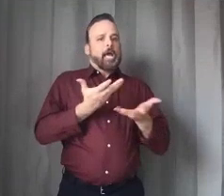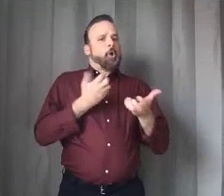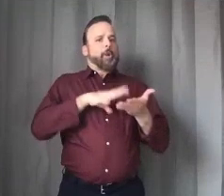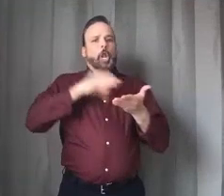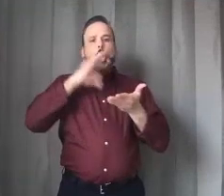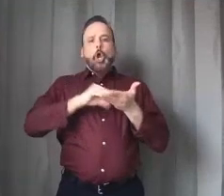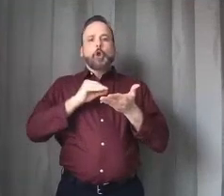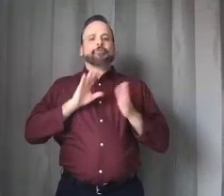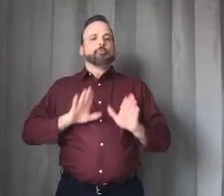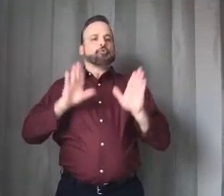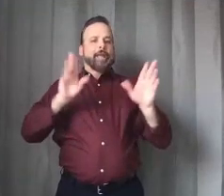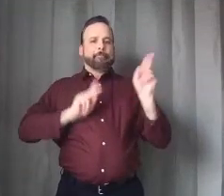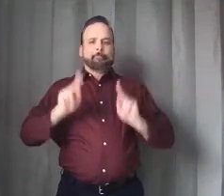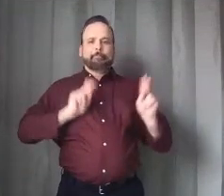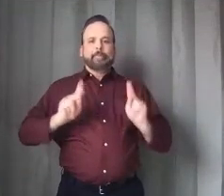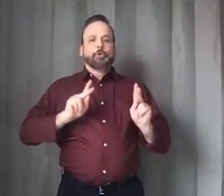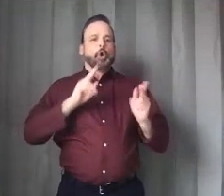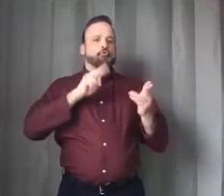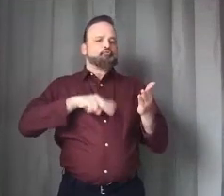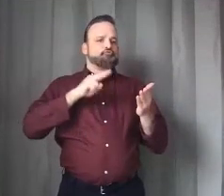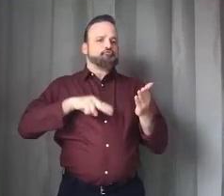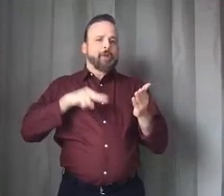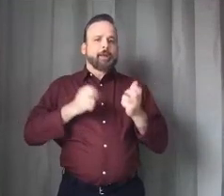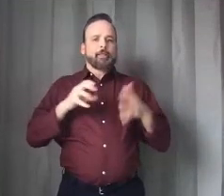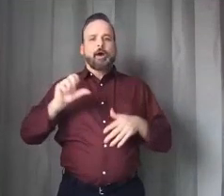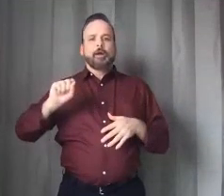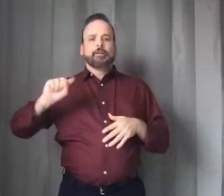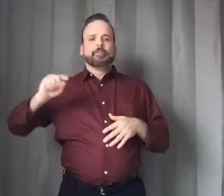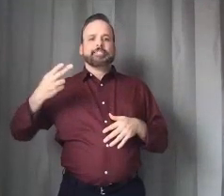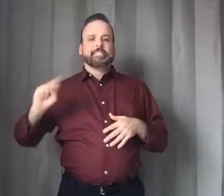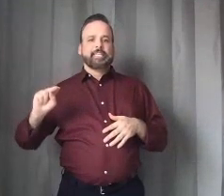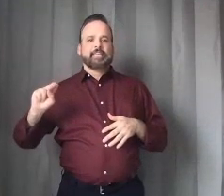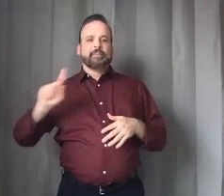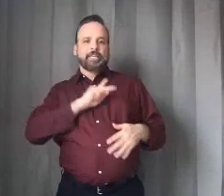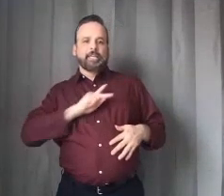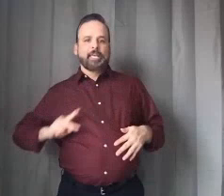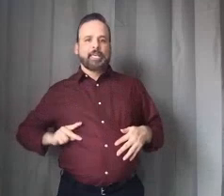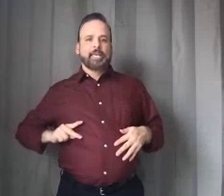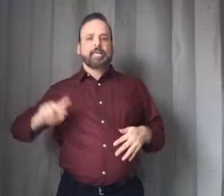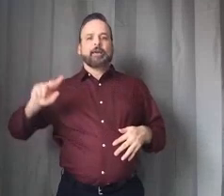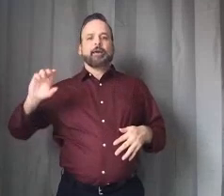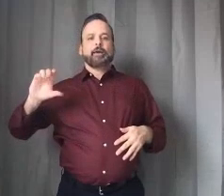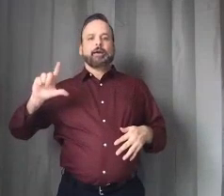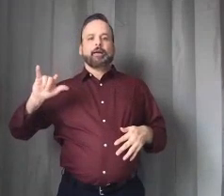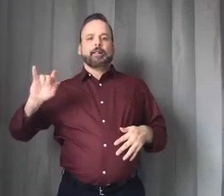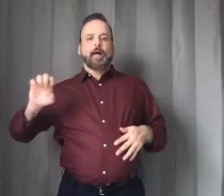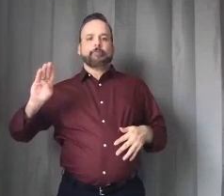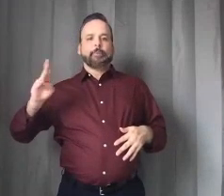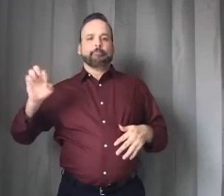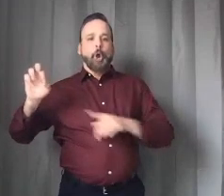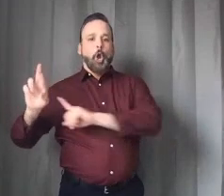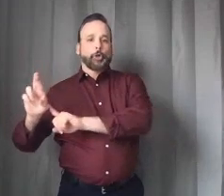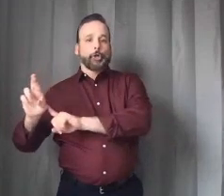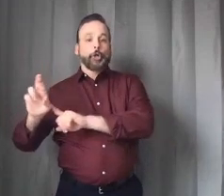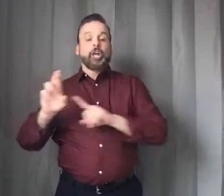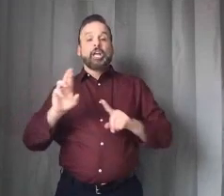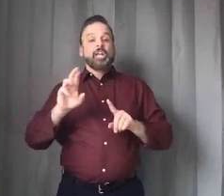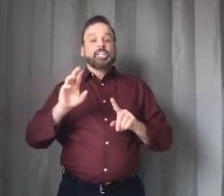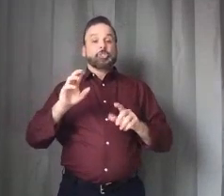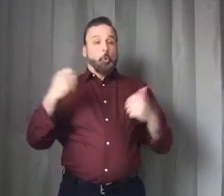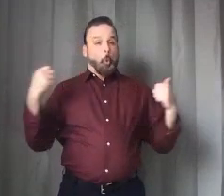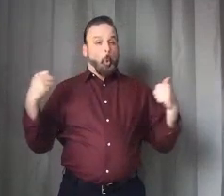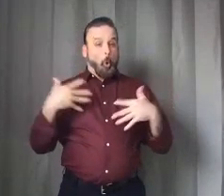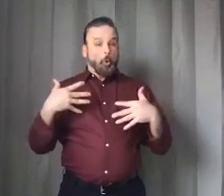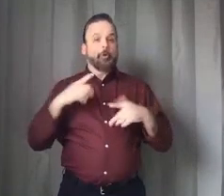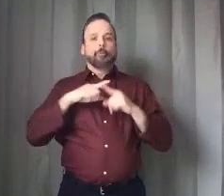I read a lot of Stephen King. I read a lot of Clive Barker. Even though it's horror, Clive Barker is probably like one of the best short story